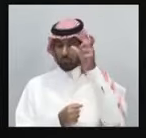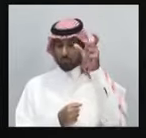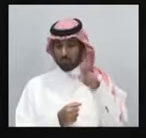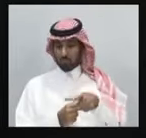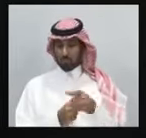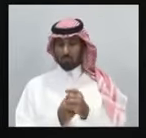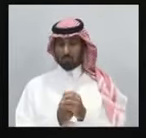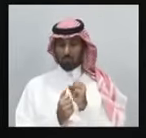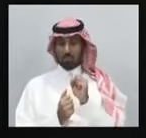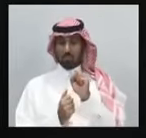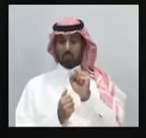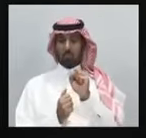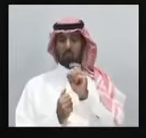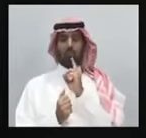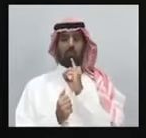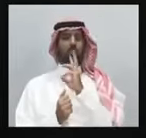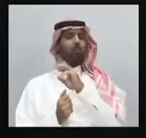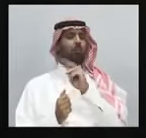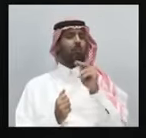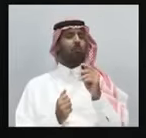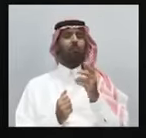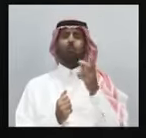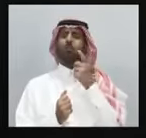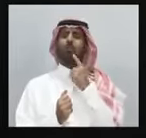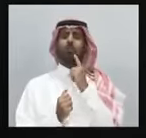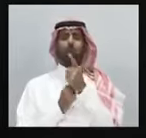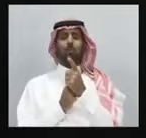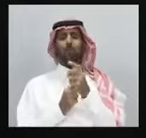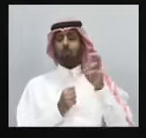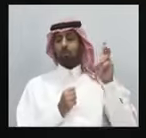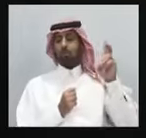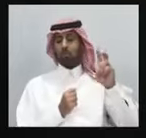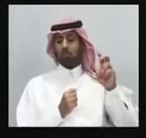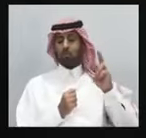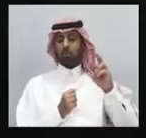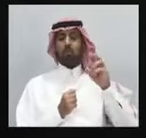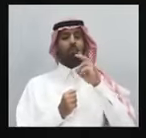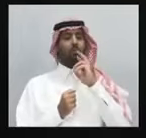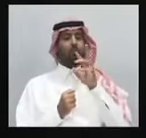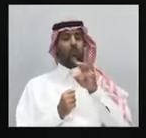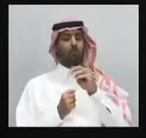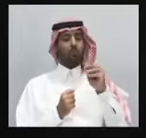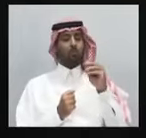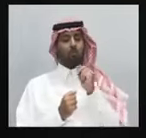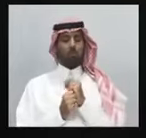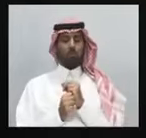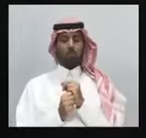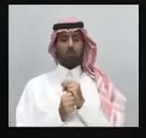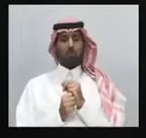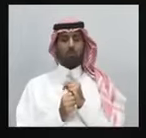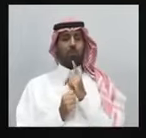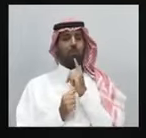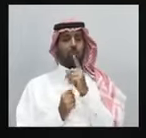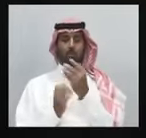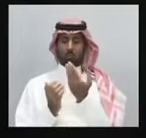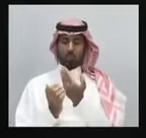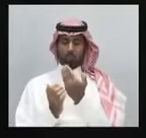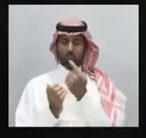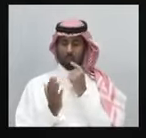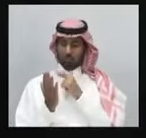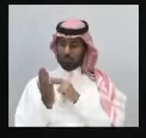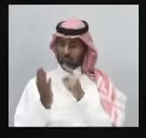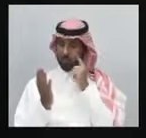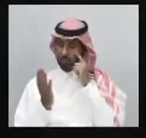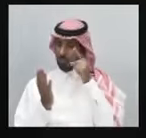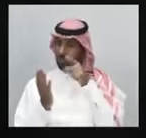agency? You have to know who the letter is going who's going to read this letter.